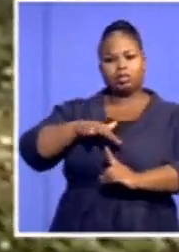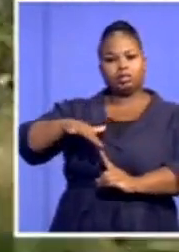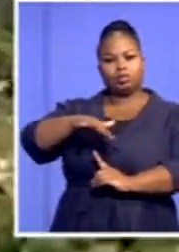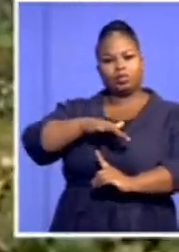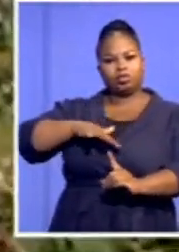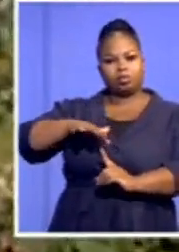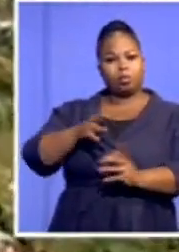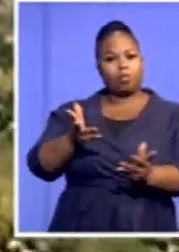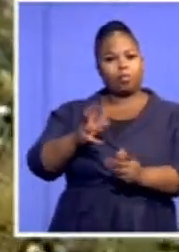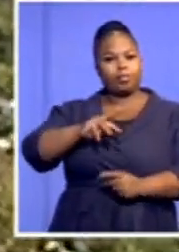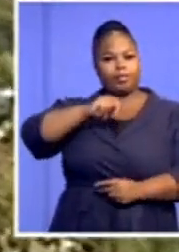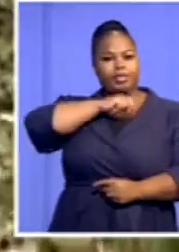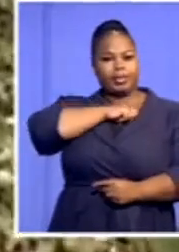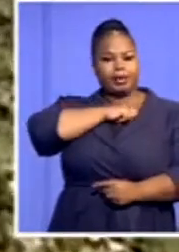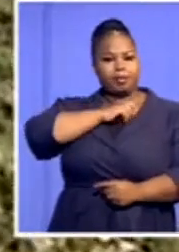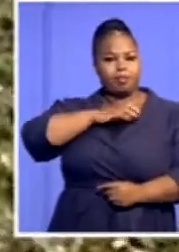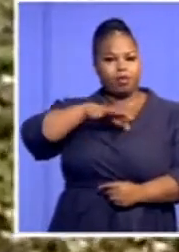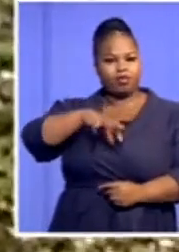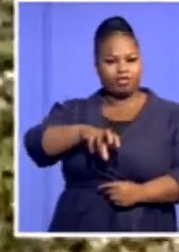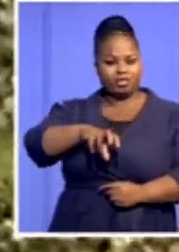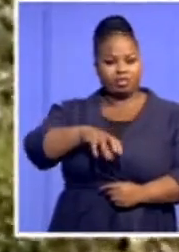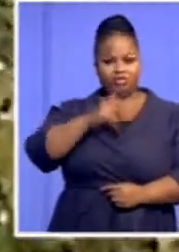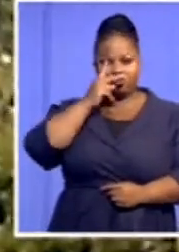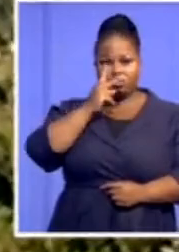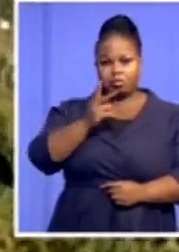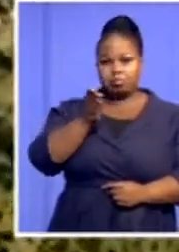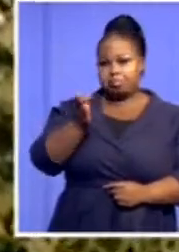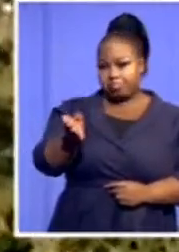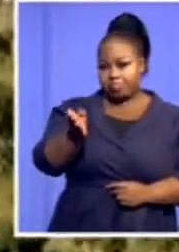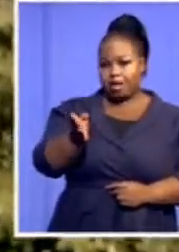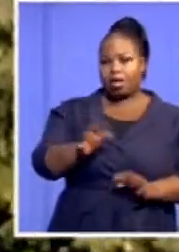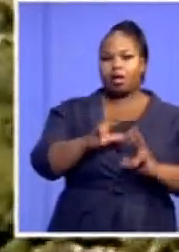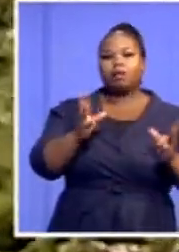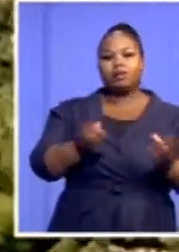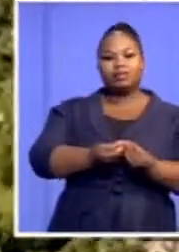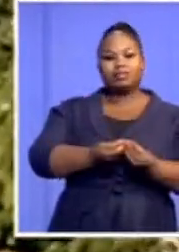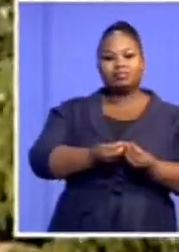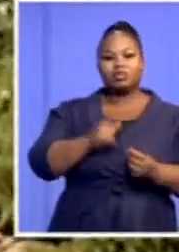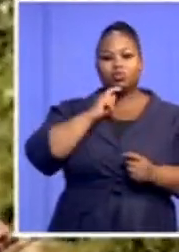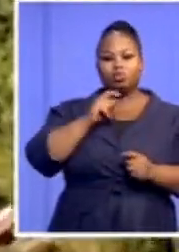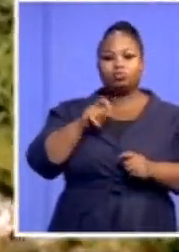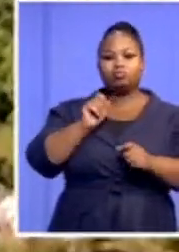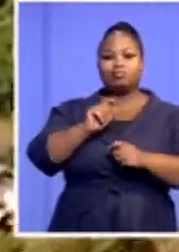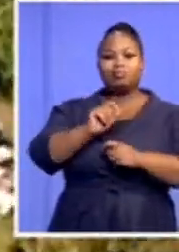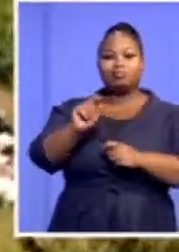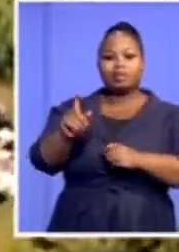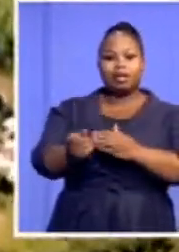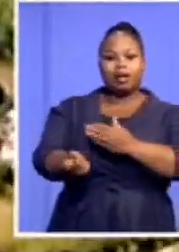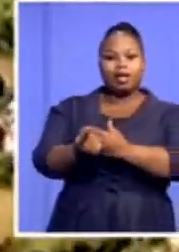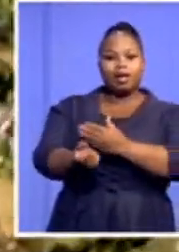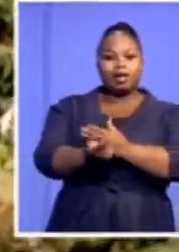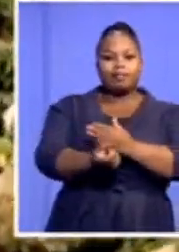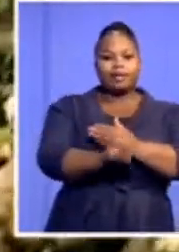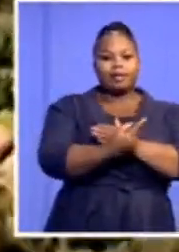KwaZulu-Natal, looking at what has been taking place there. The floods experienced in